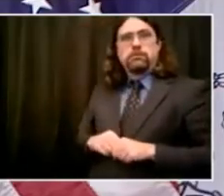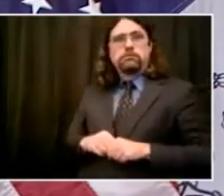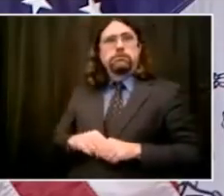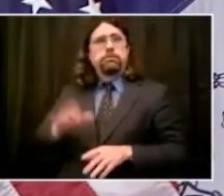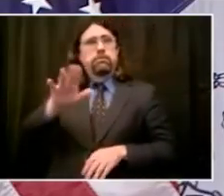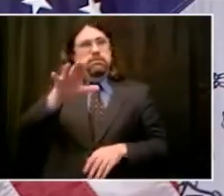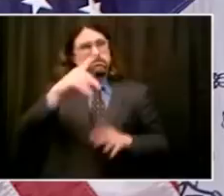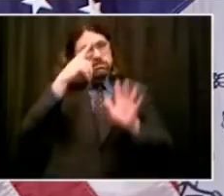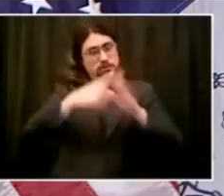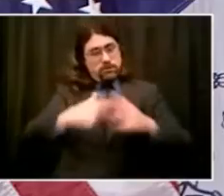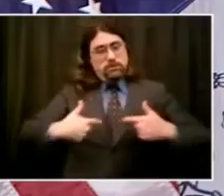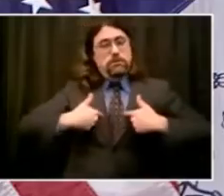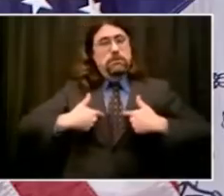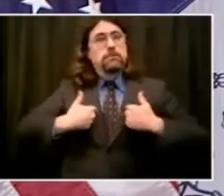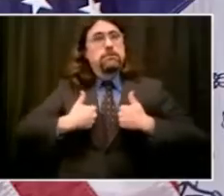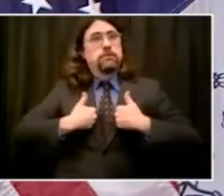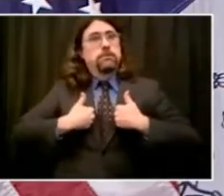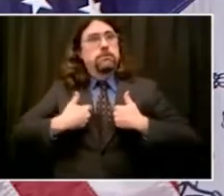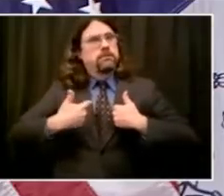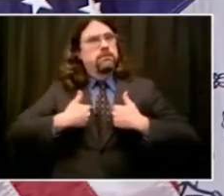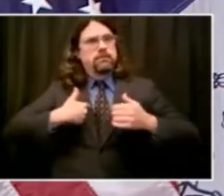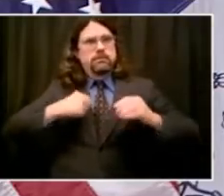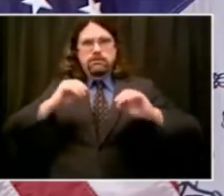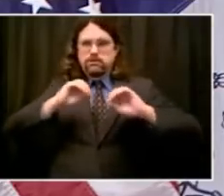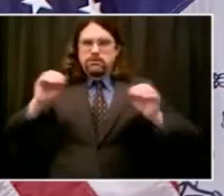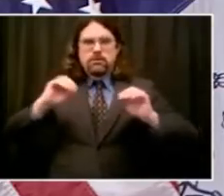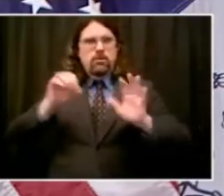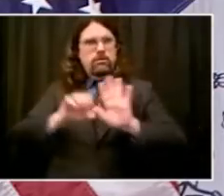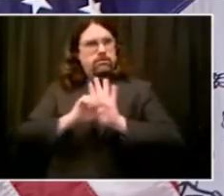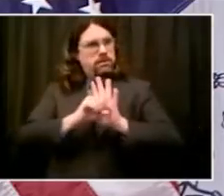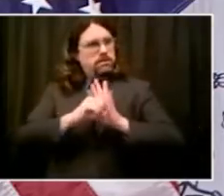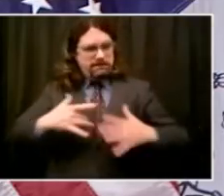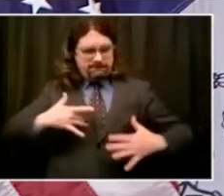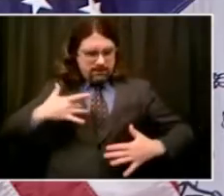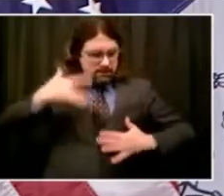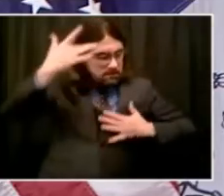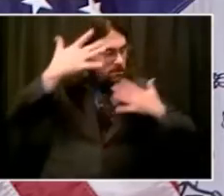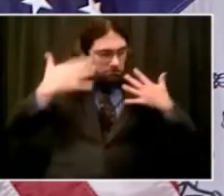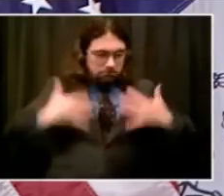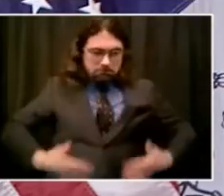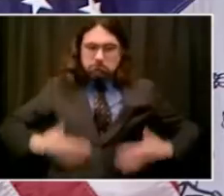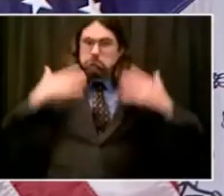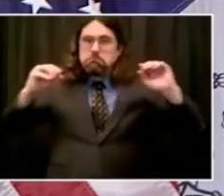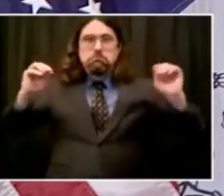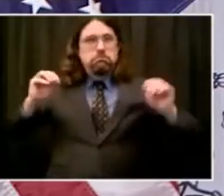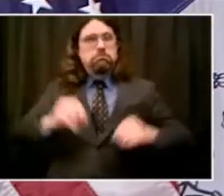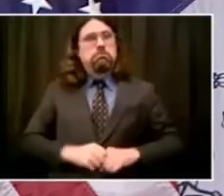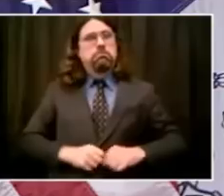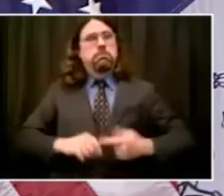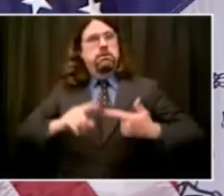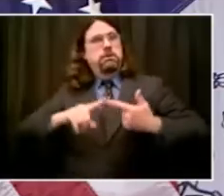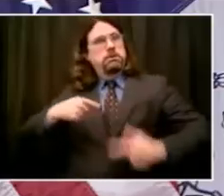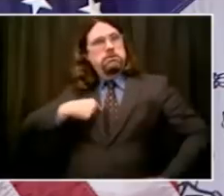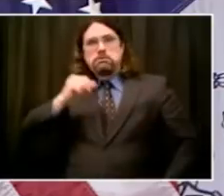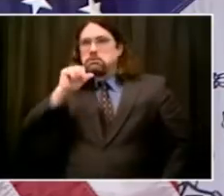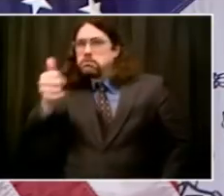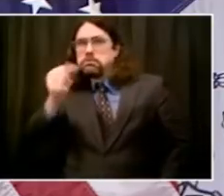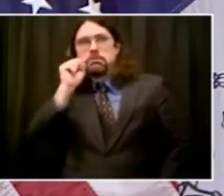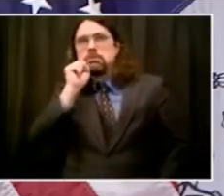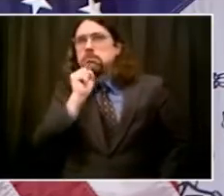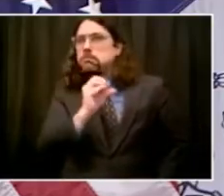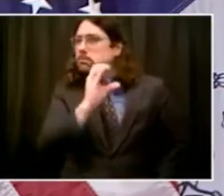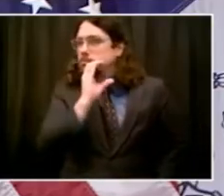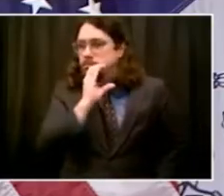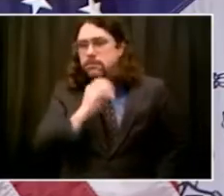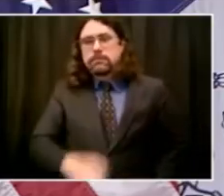I don't feel a need to get tested now when there's still a limited supply of testing. If we get to the point where we're really, really abundant, you